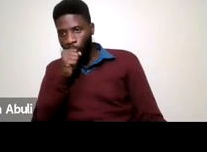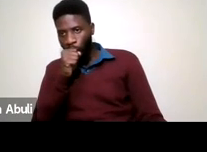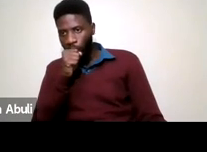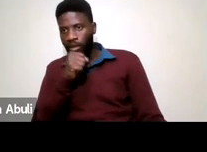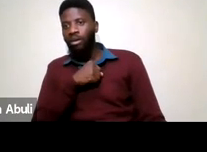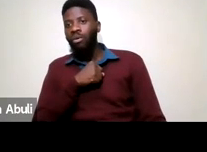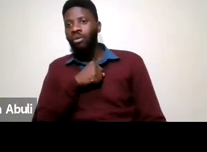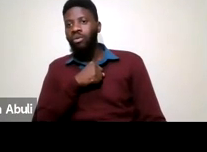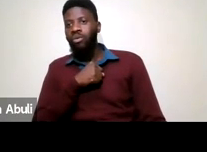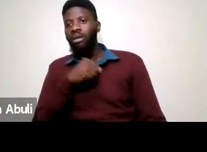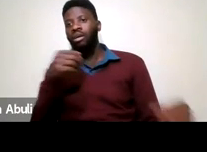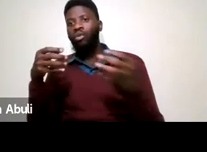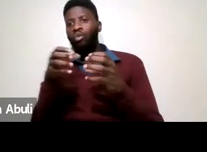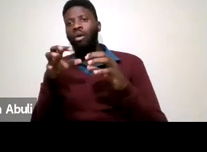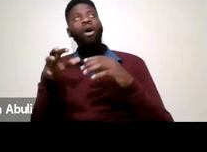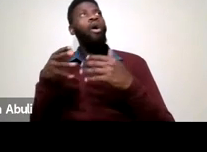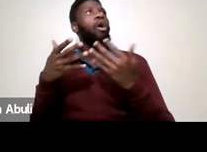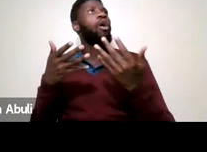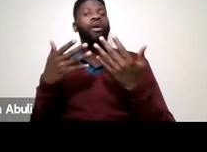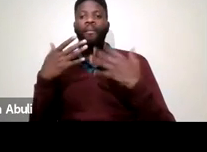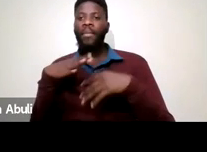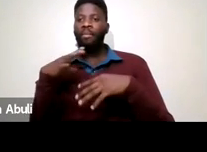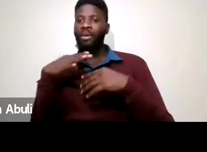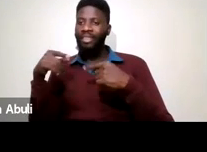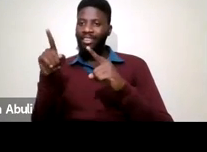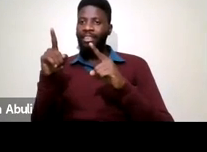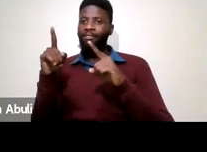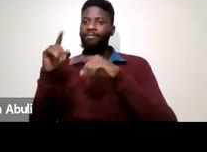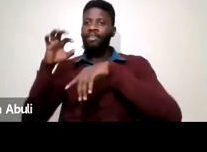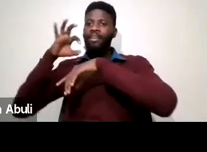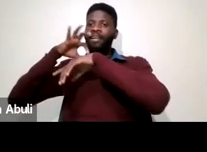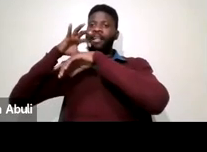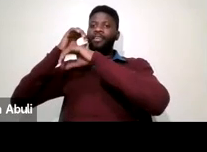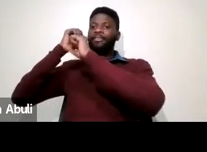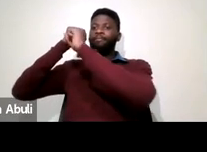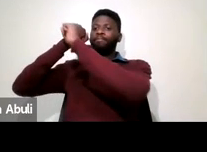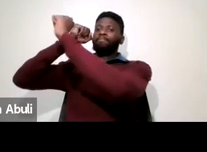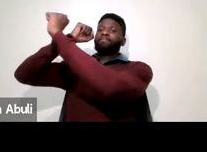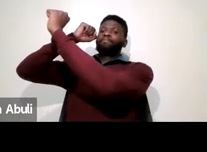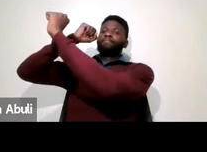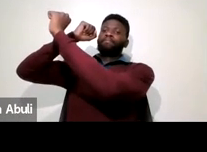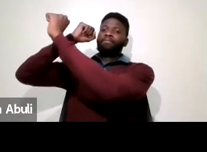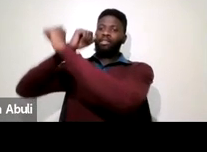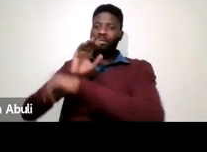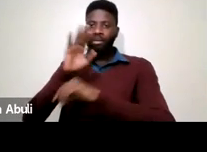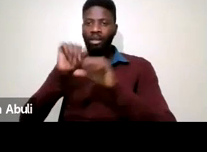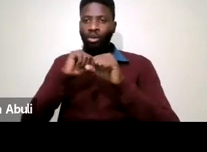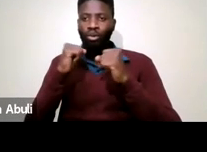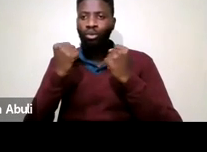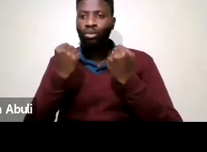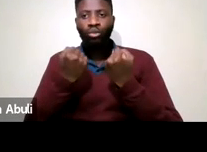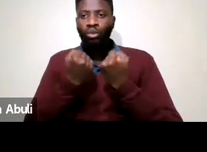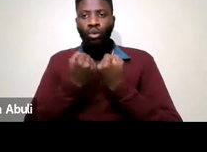who, are astronomists? What is your social strata? Where do you want to